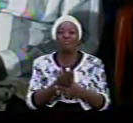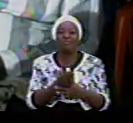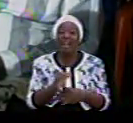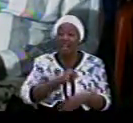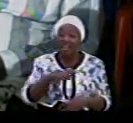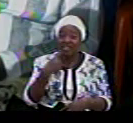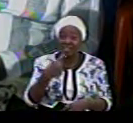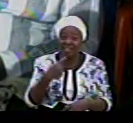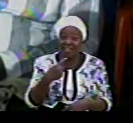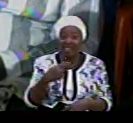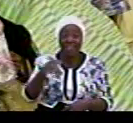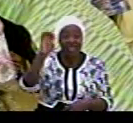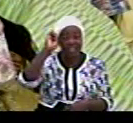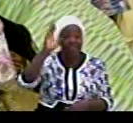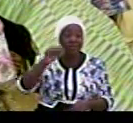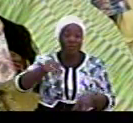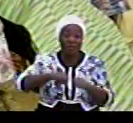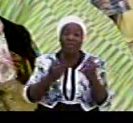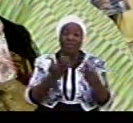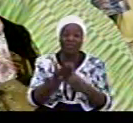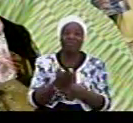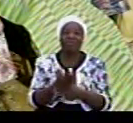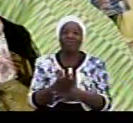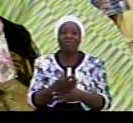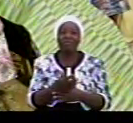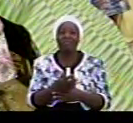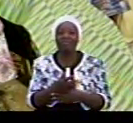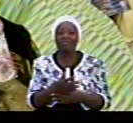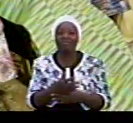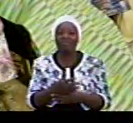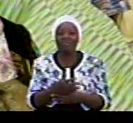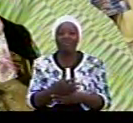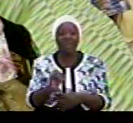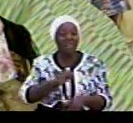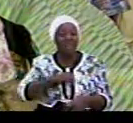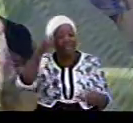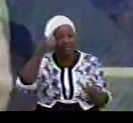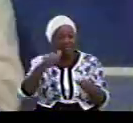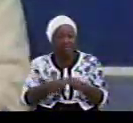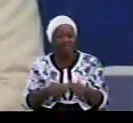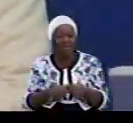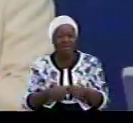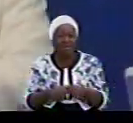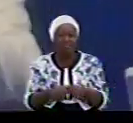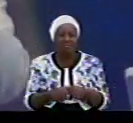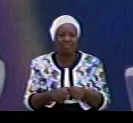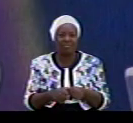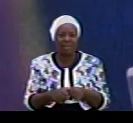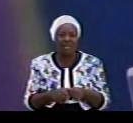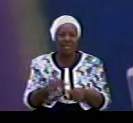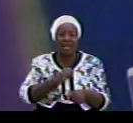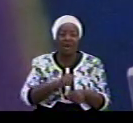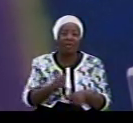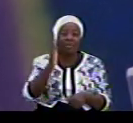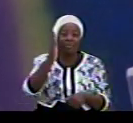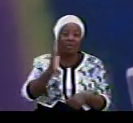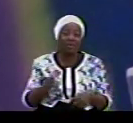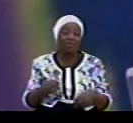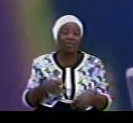said they will break through. I remember I was having a